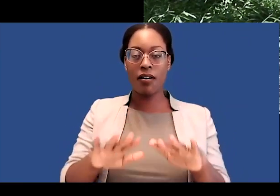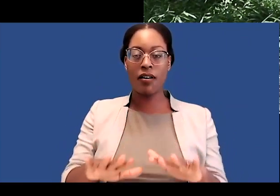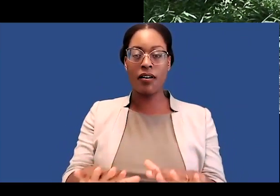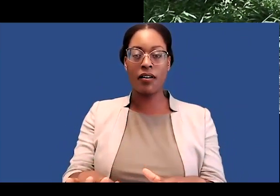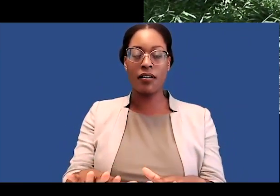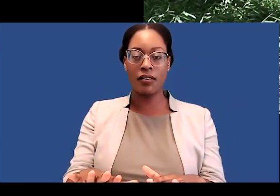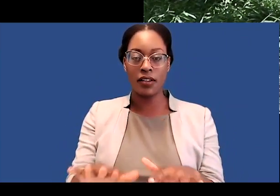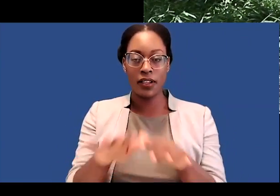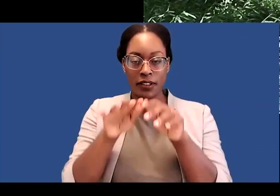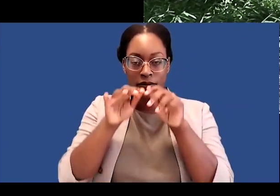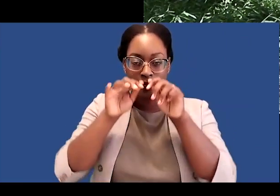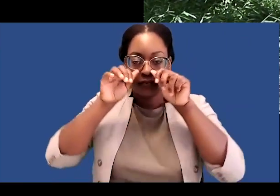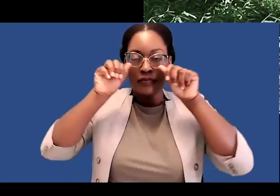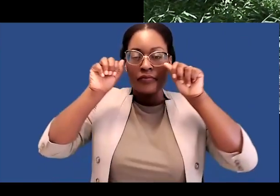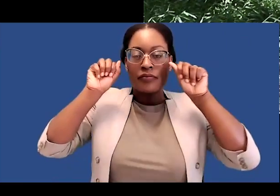Inhale, lift.